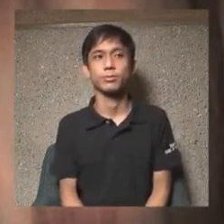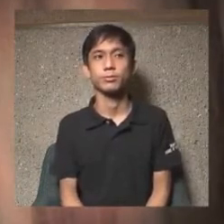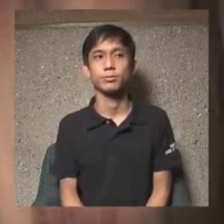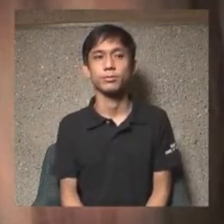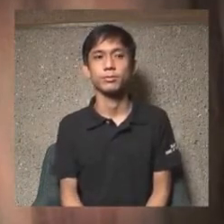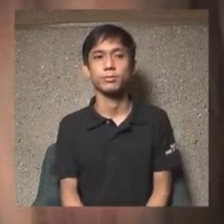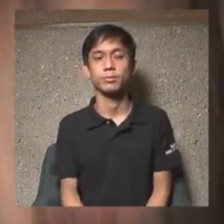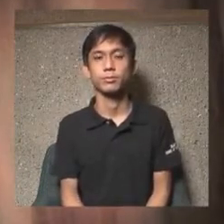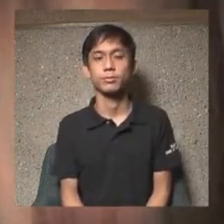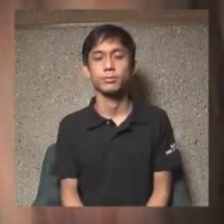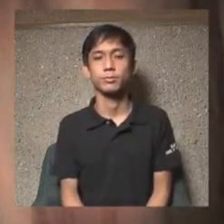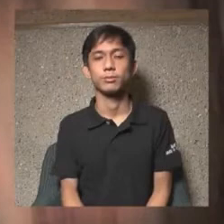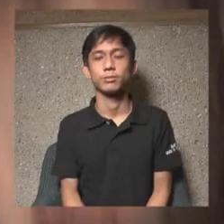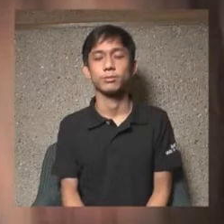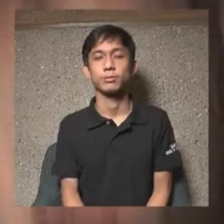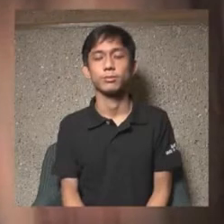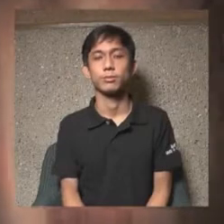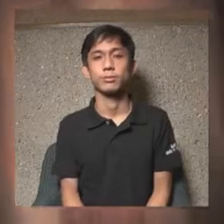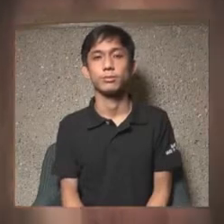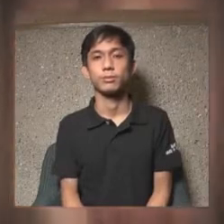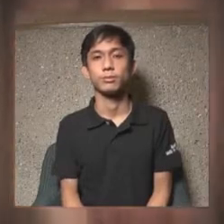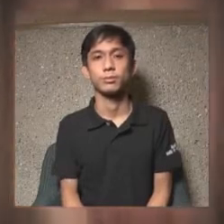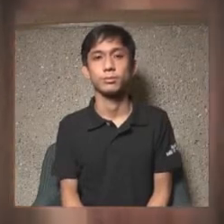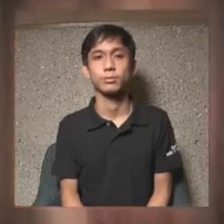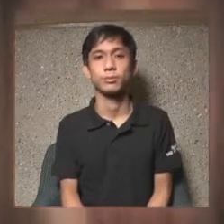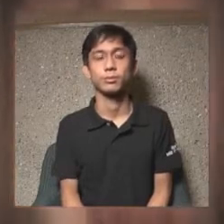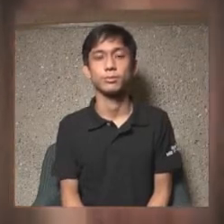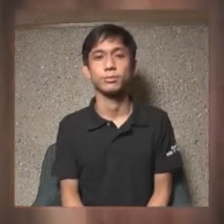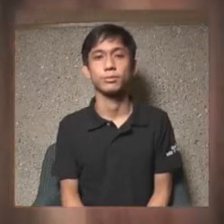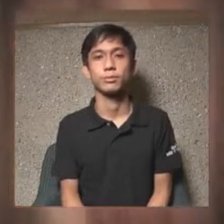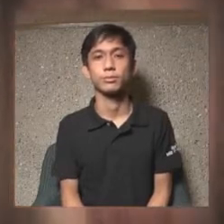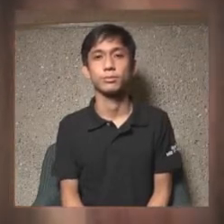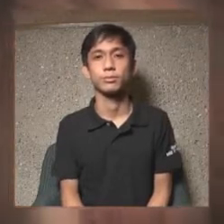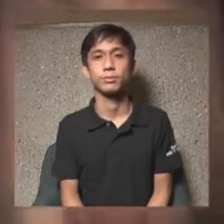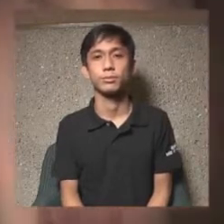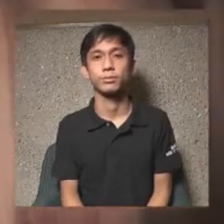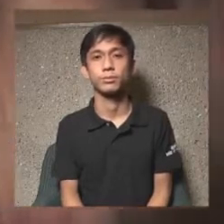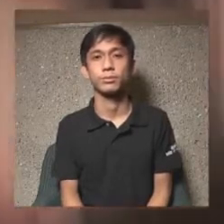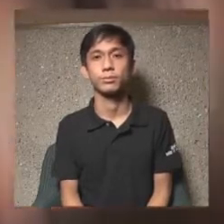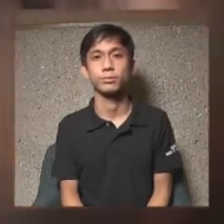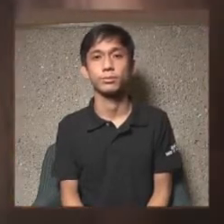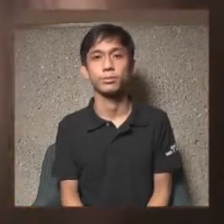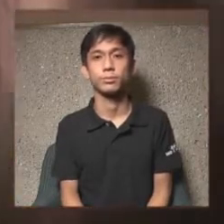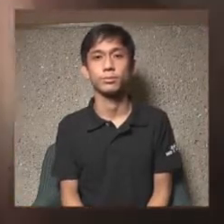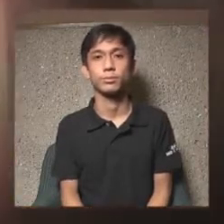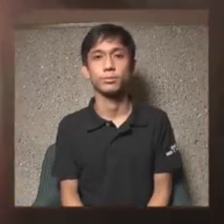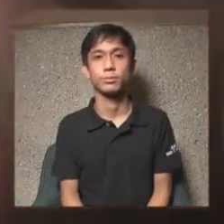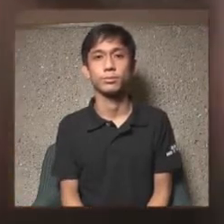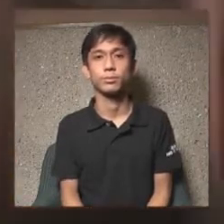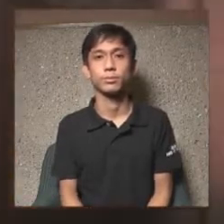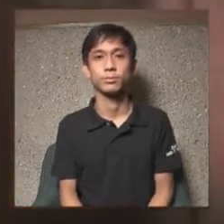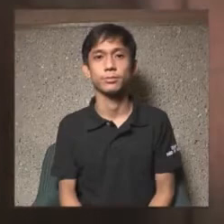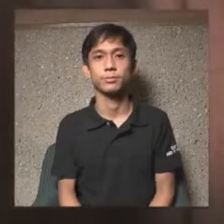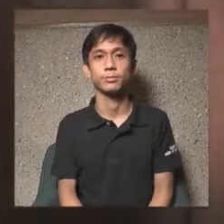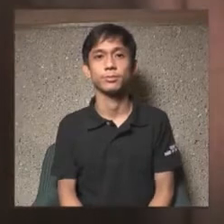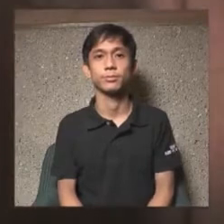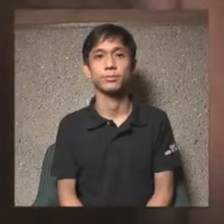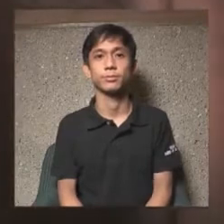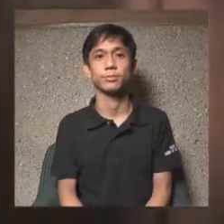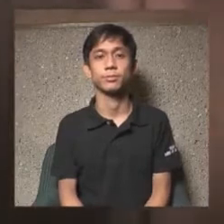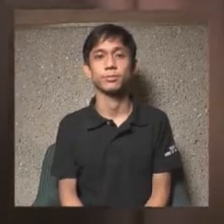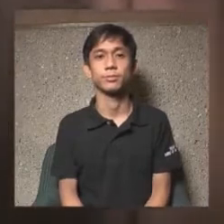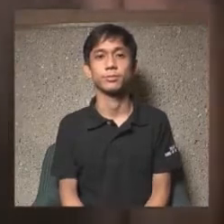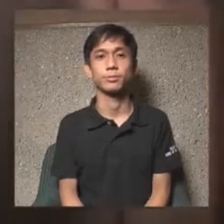I feel like I'm losing you and you're... I want to give an illustration. Again, I was born in 1986,